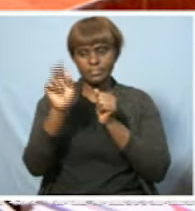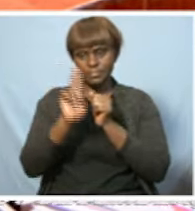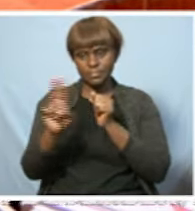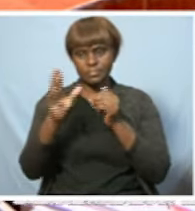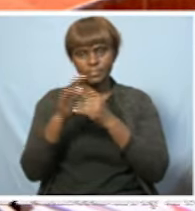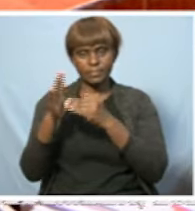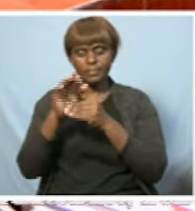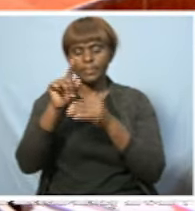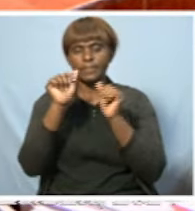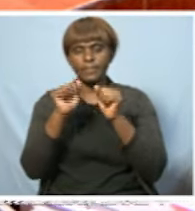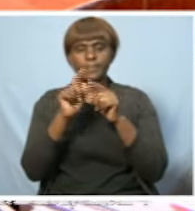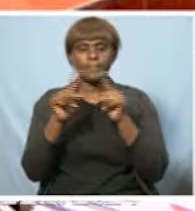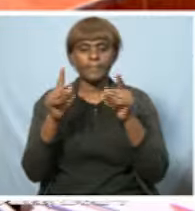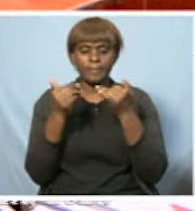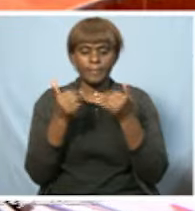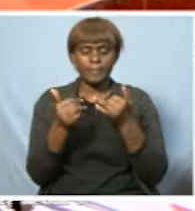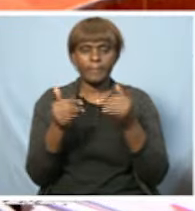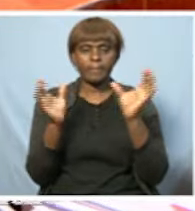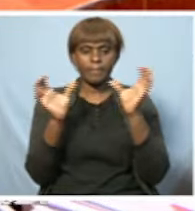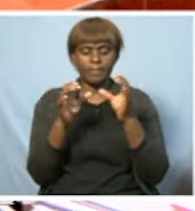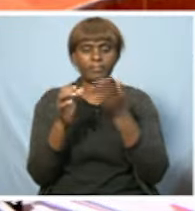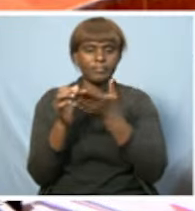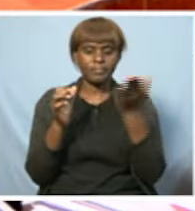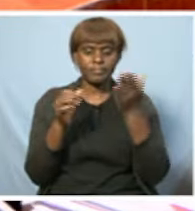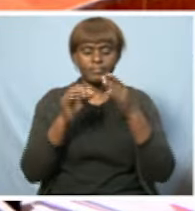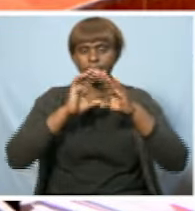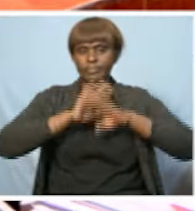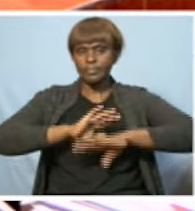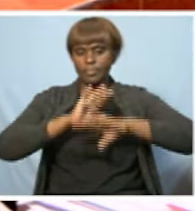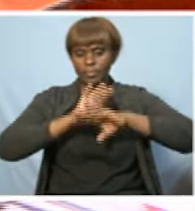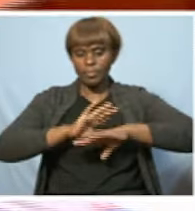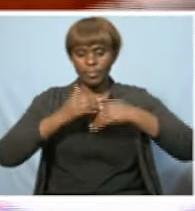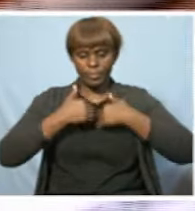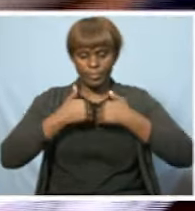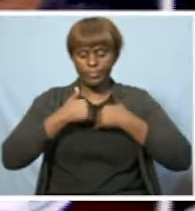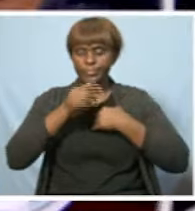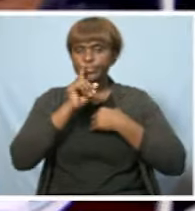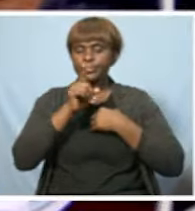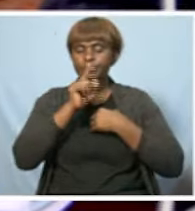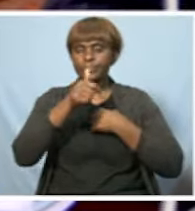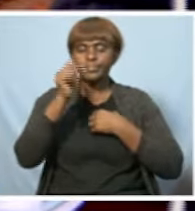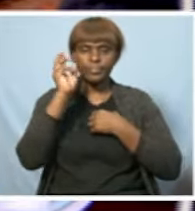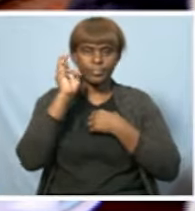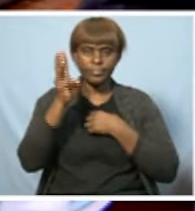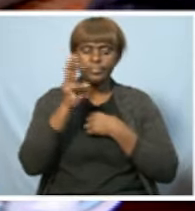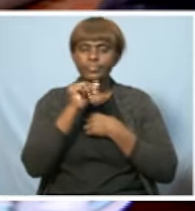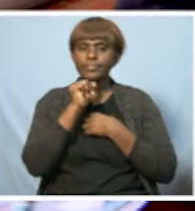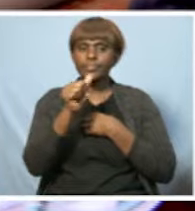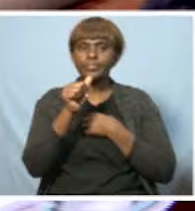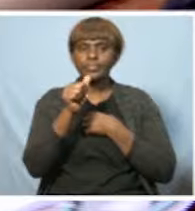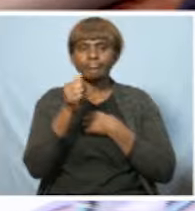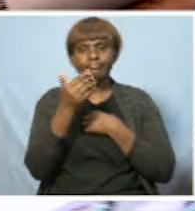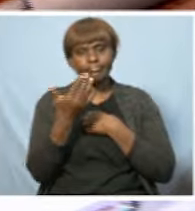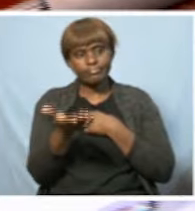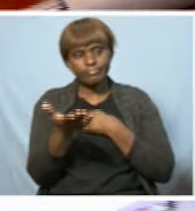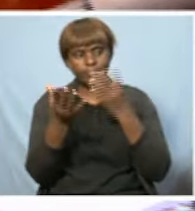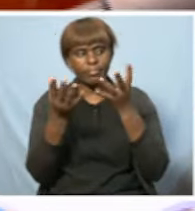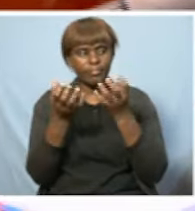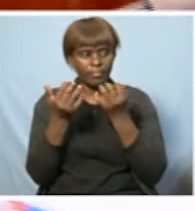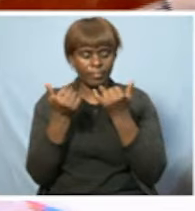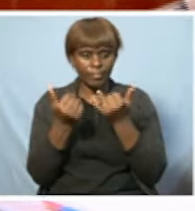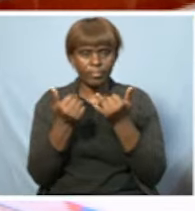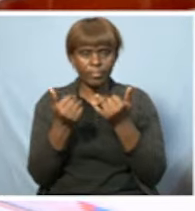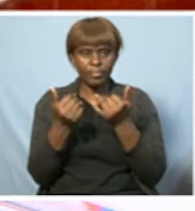you. However, the committee is comforted by the fact that you wouldn't deliberately want